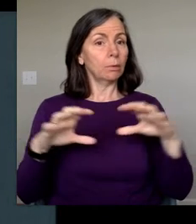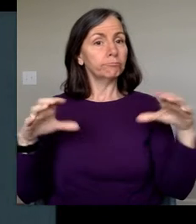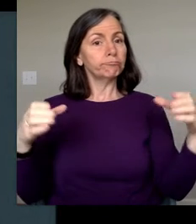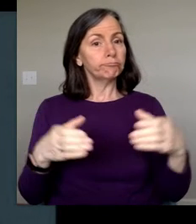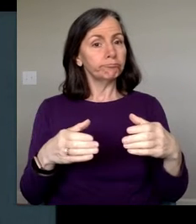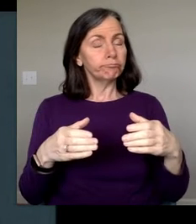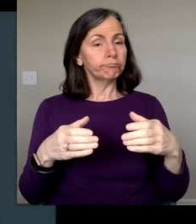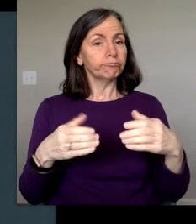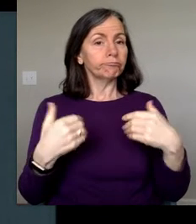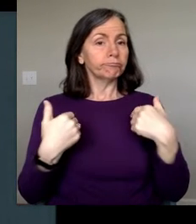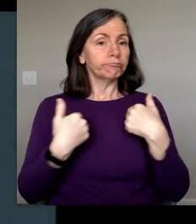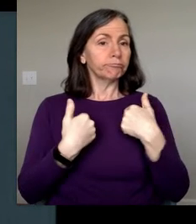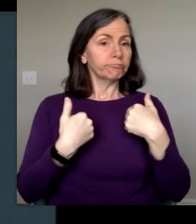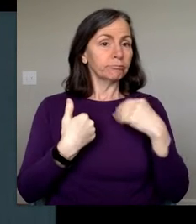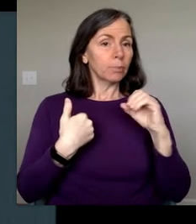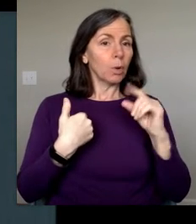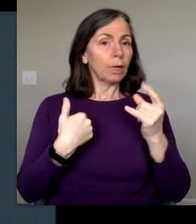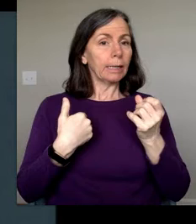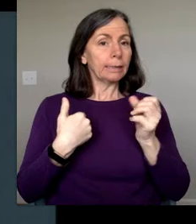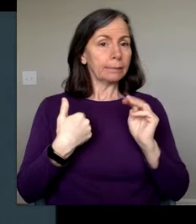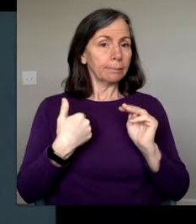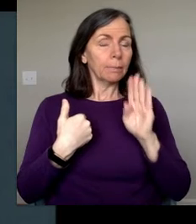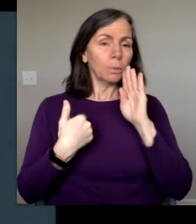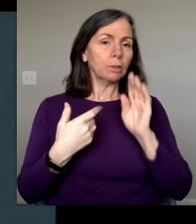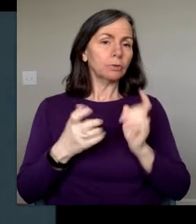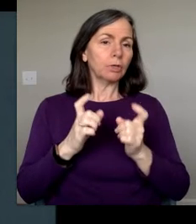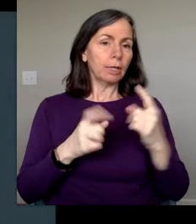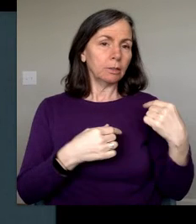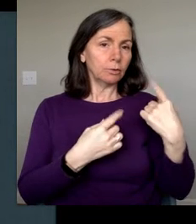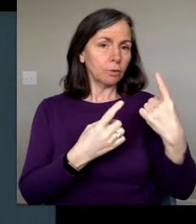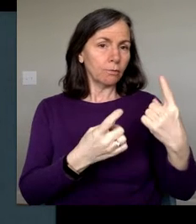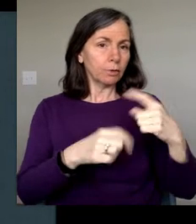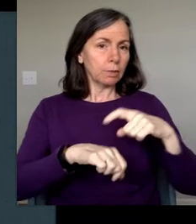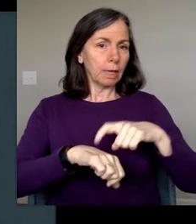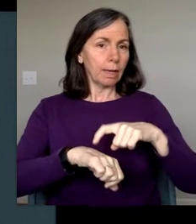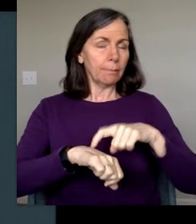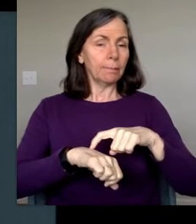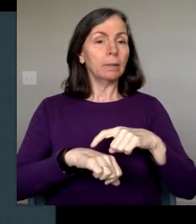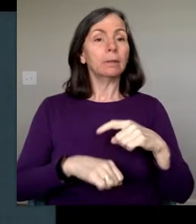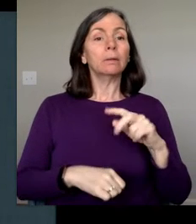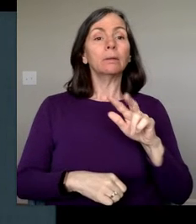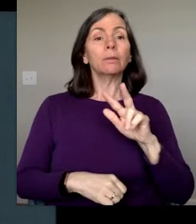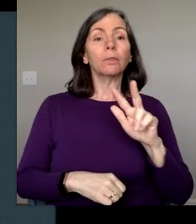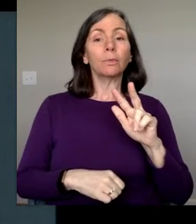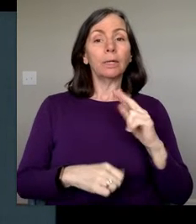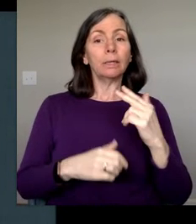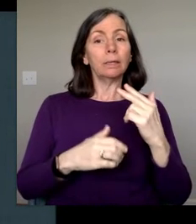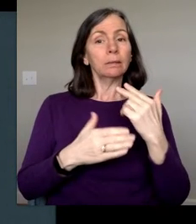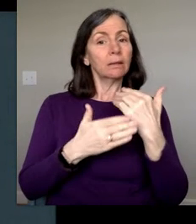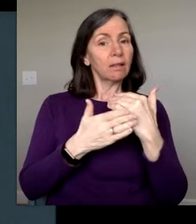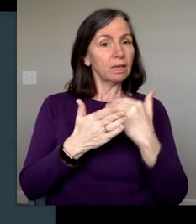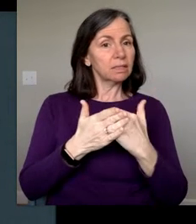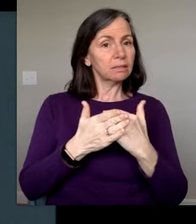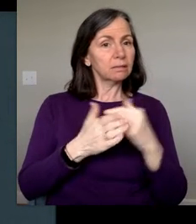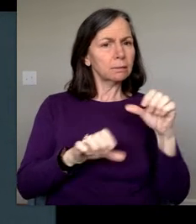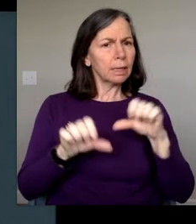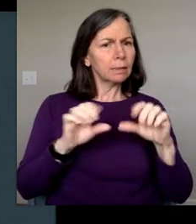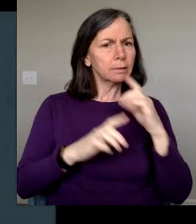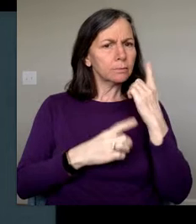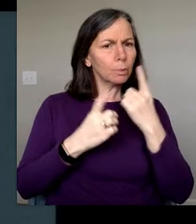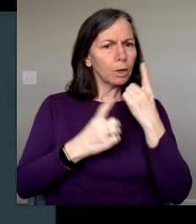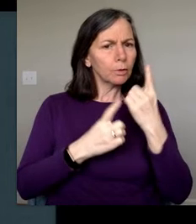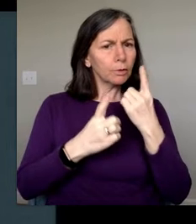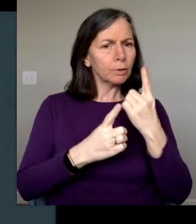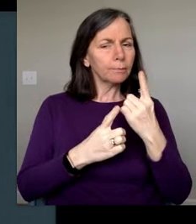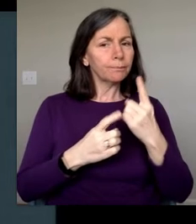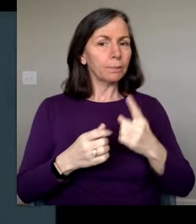time. So here are 3 questions for lesson 1 that scientists have wondered about. First is why